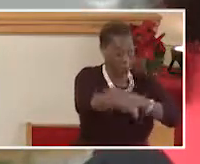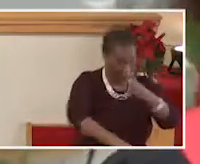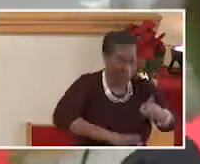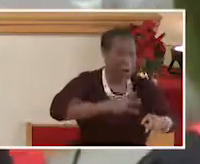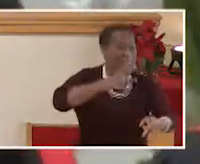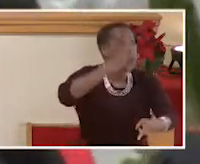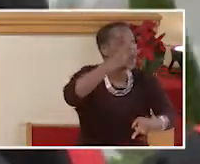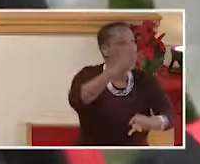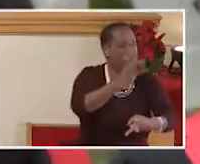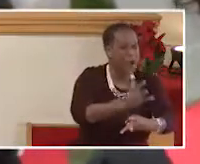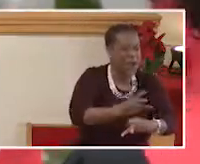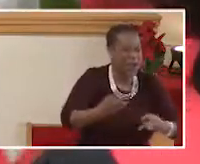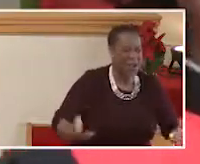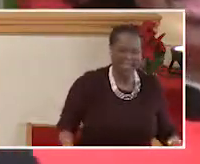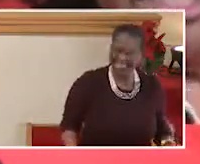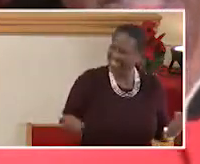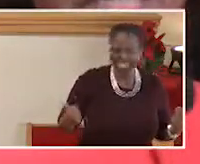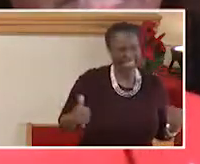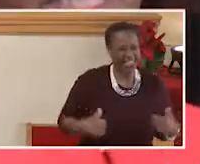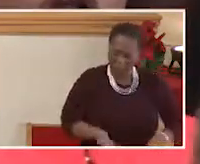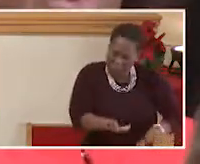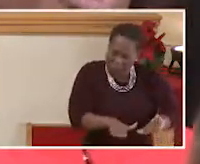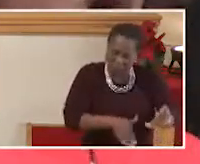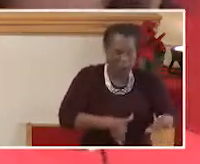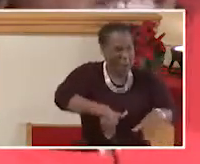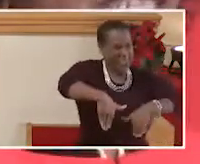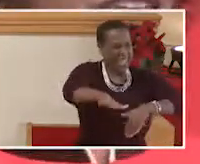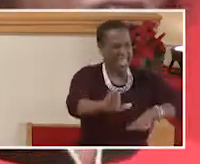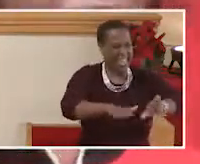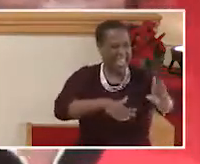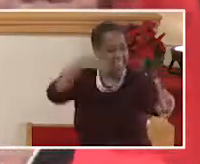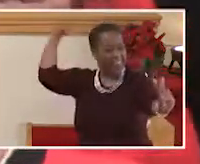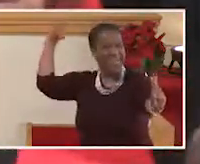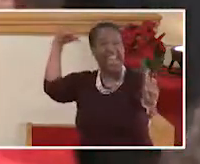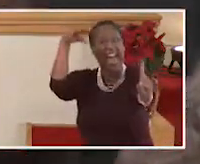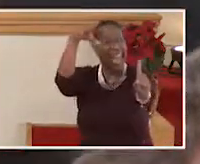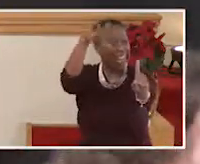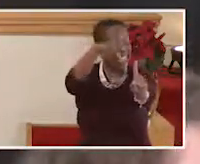Why don't you say it one more time? Walk in the light. Walk in the light.